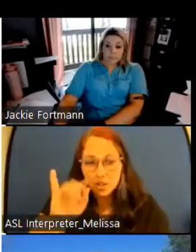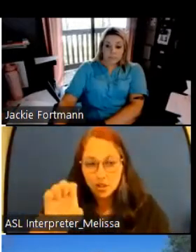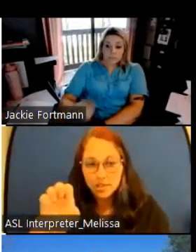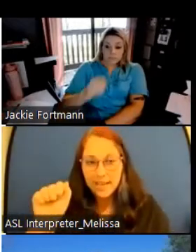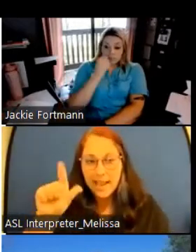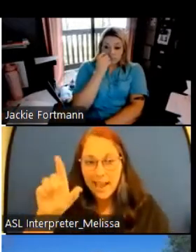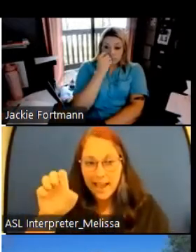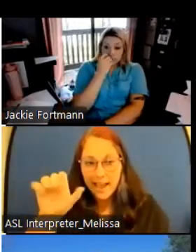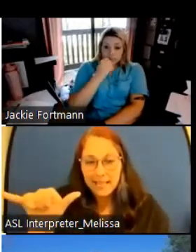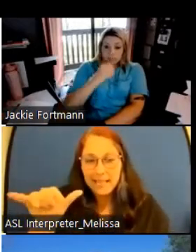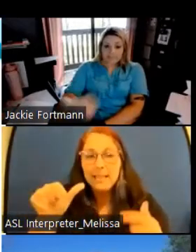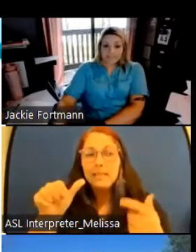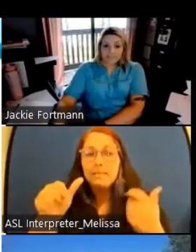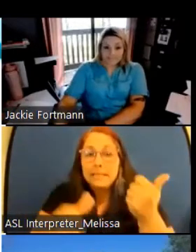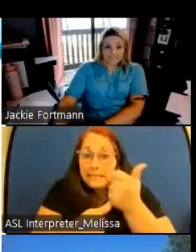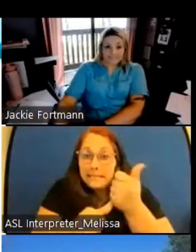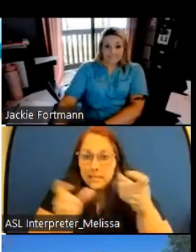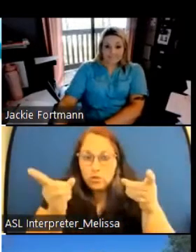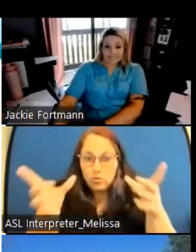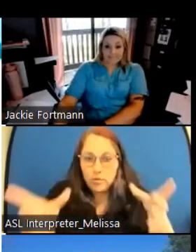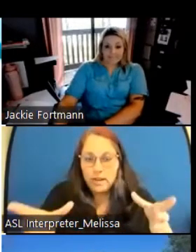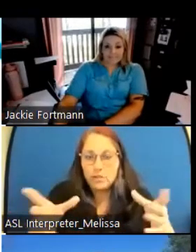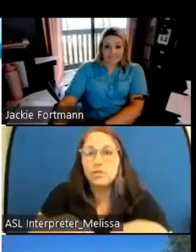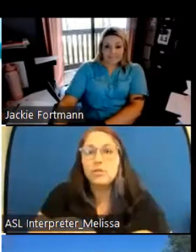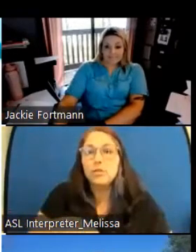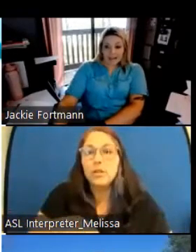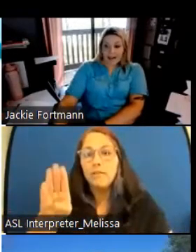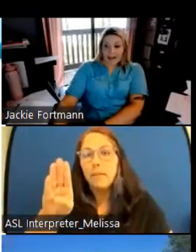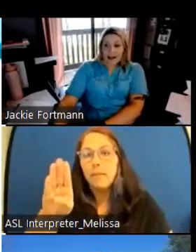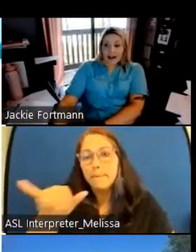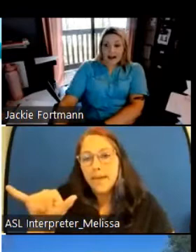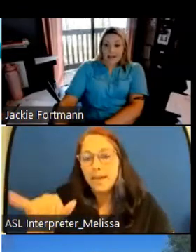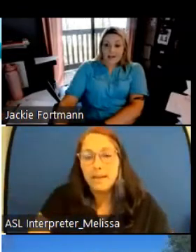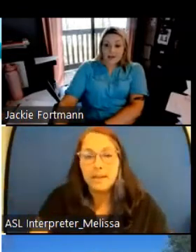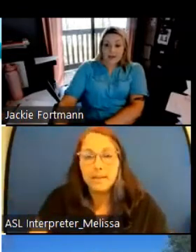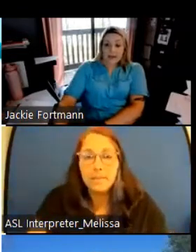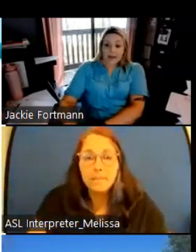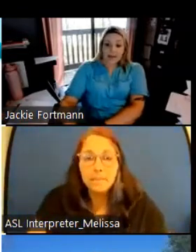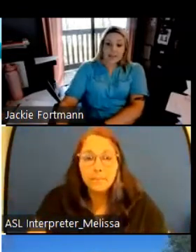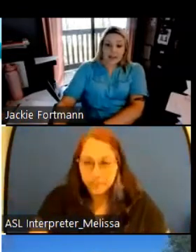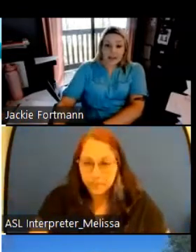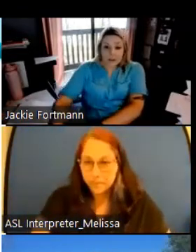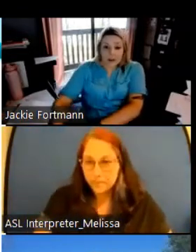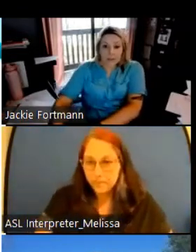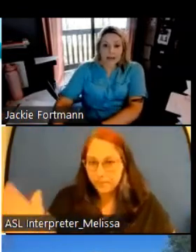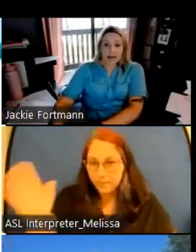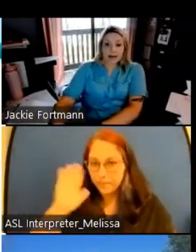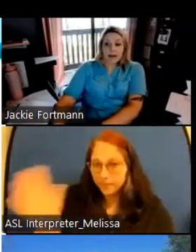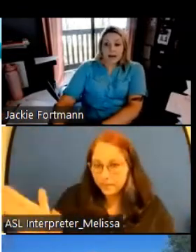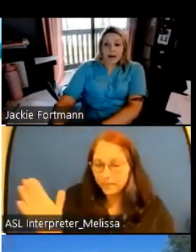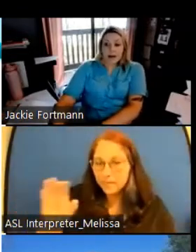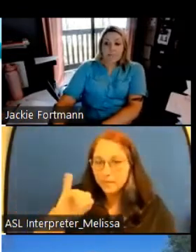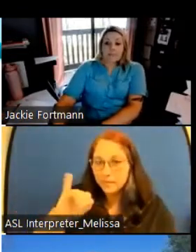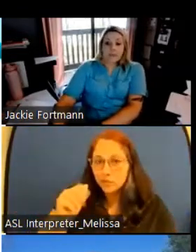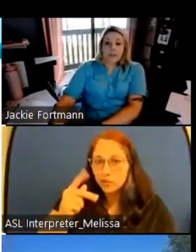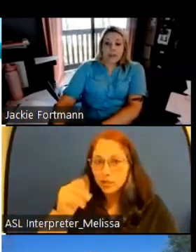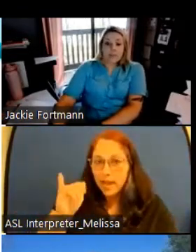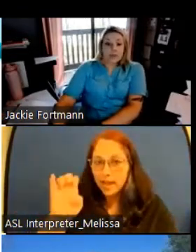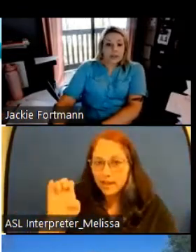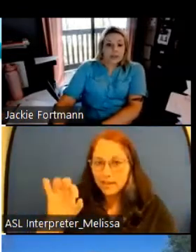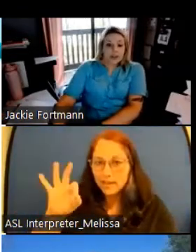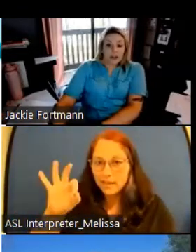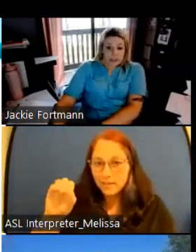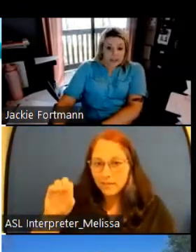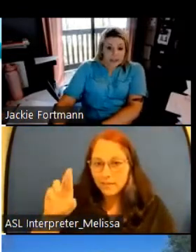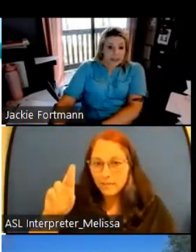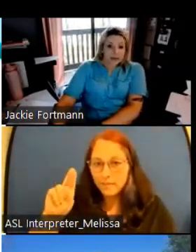over to Jackie to get us started. Next slide. Hi everyone, I am Jackie Fortman.